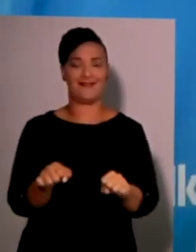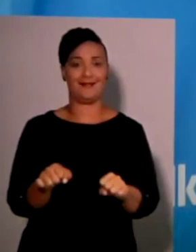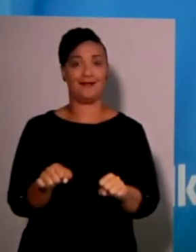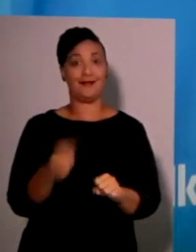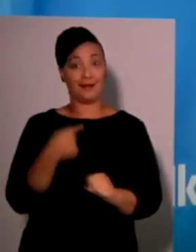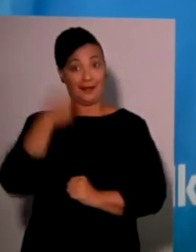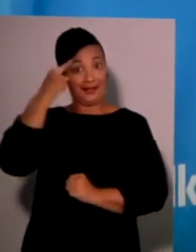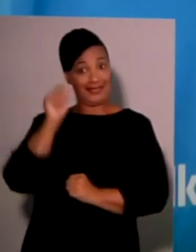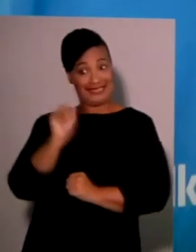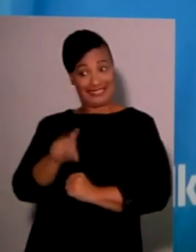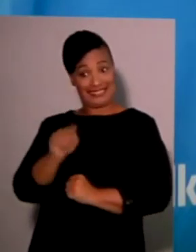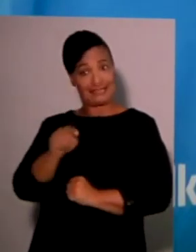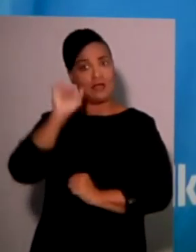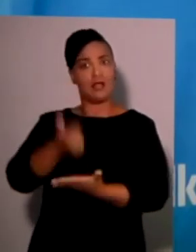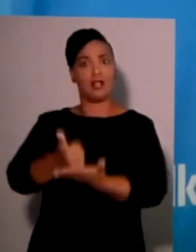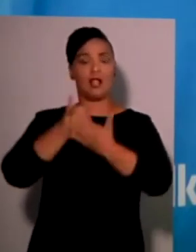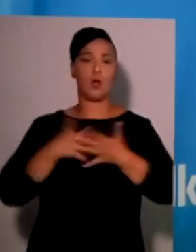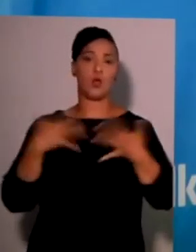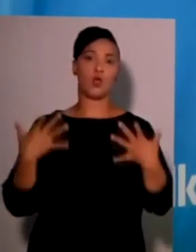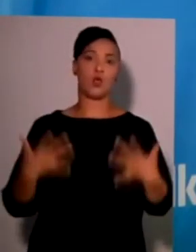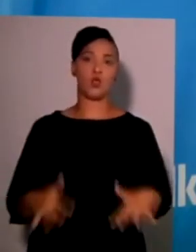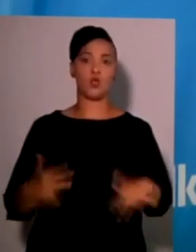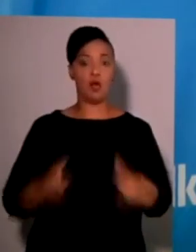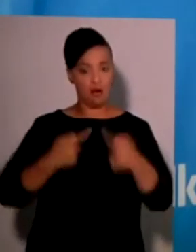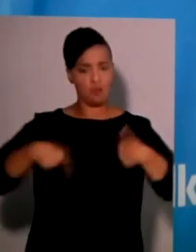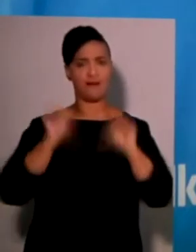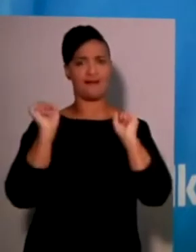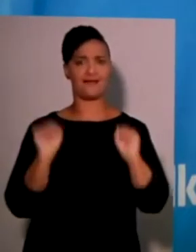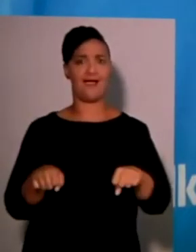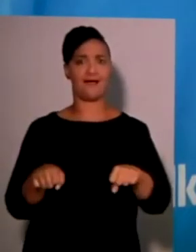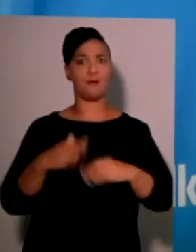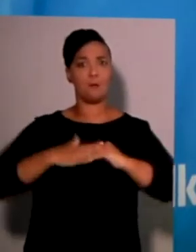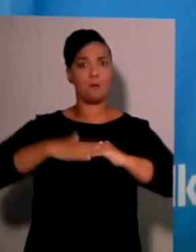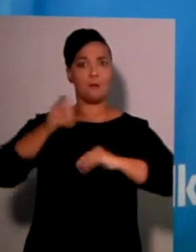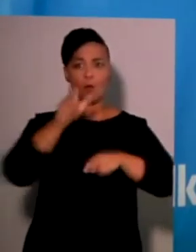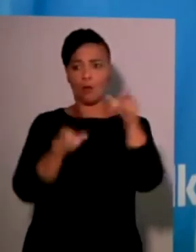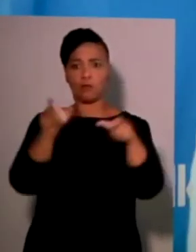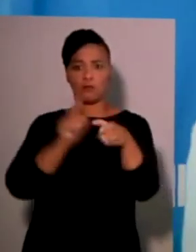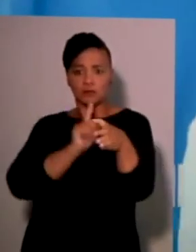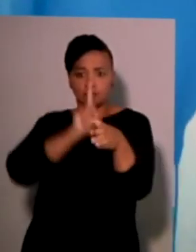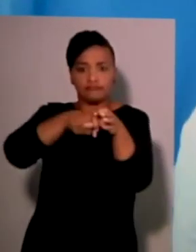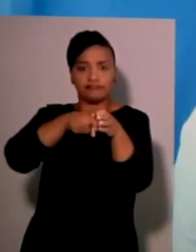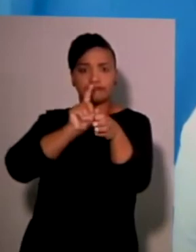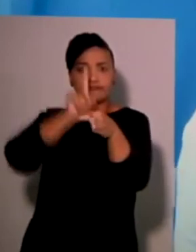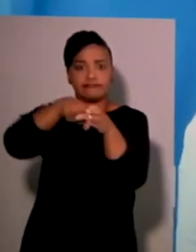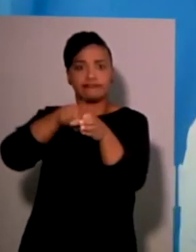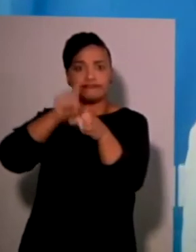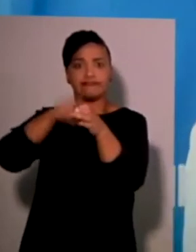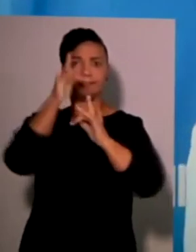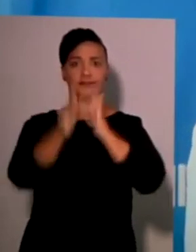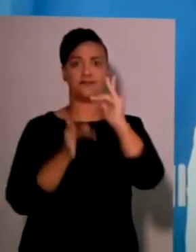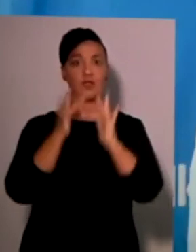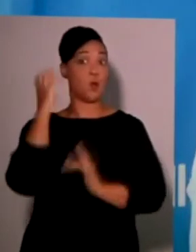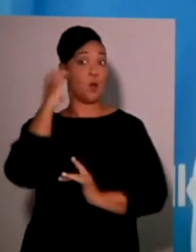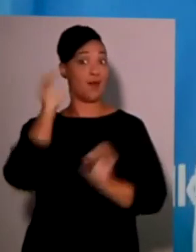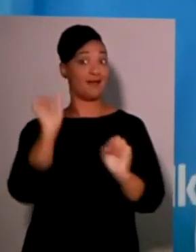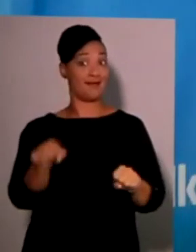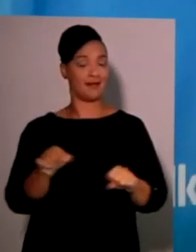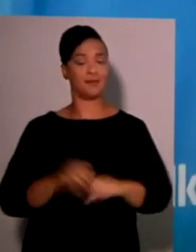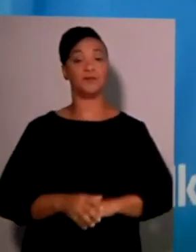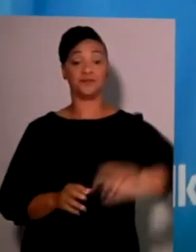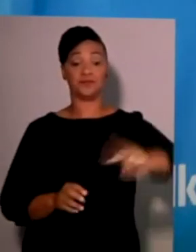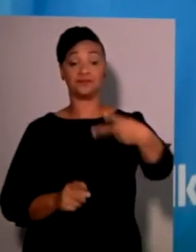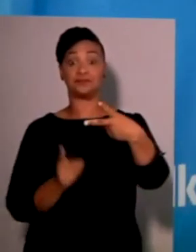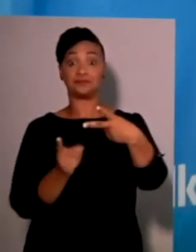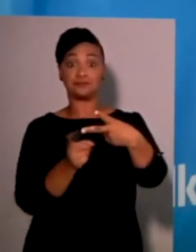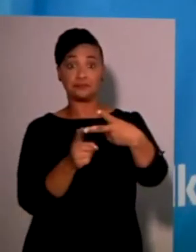actually helped us quite a lot to be able to carry quite a lot of the traffic that we saw in mobile. Secondly, we